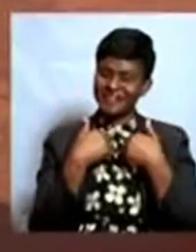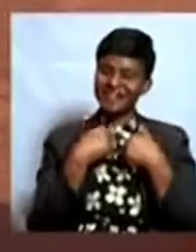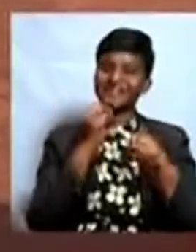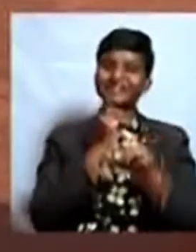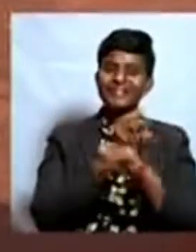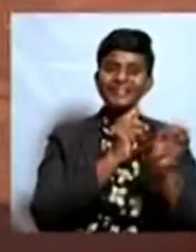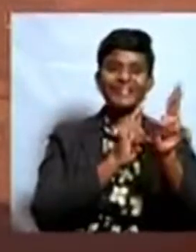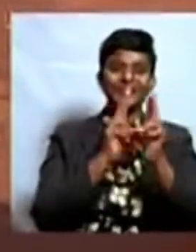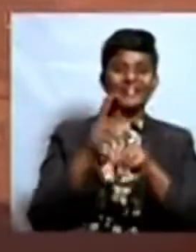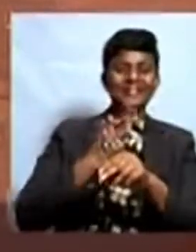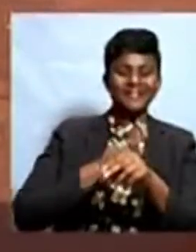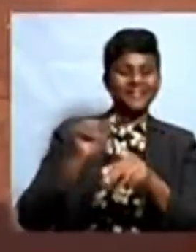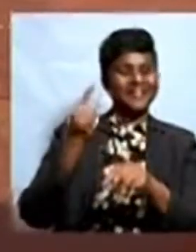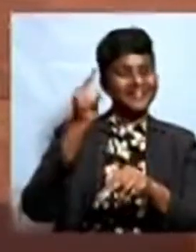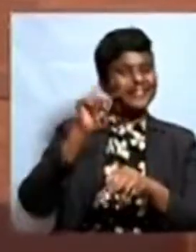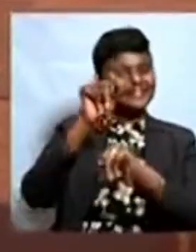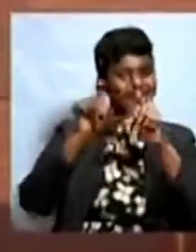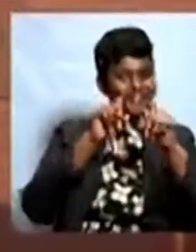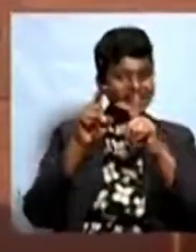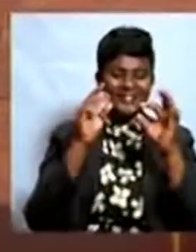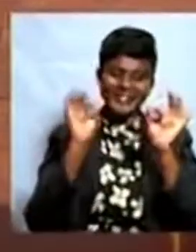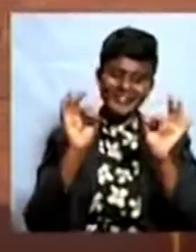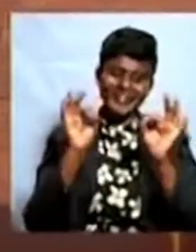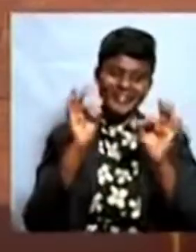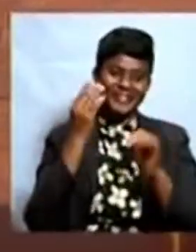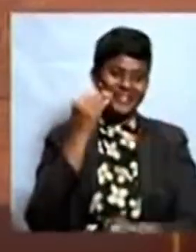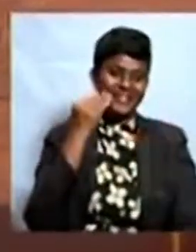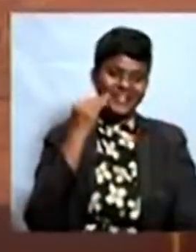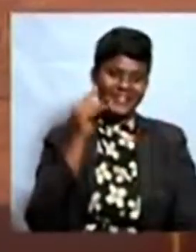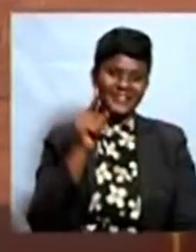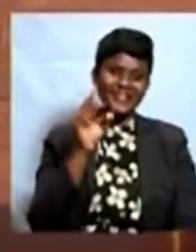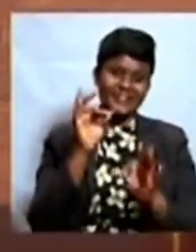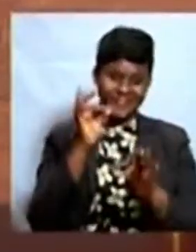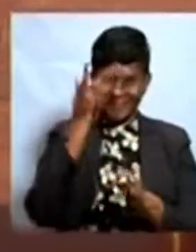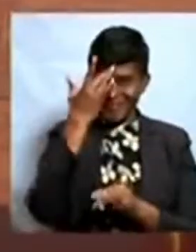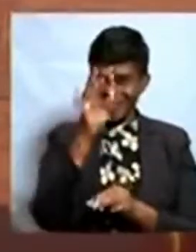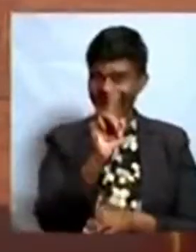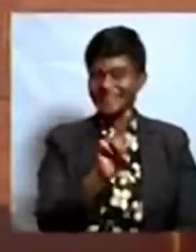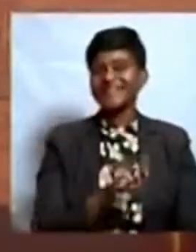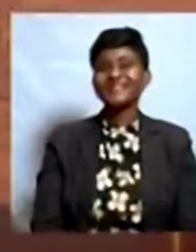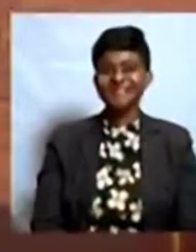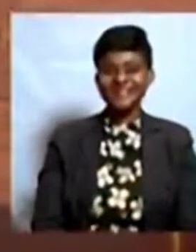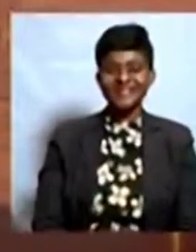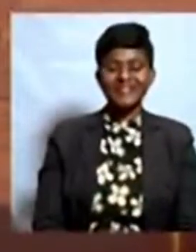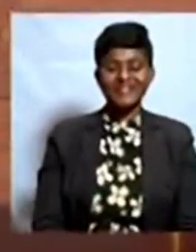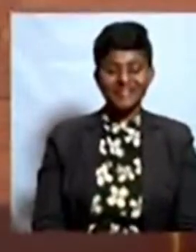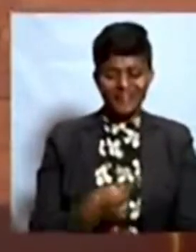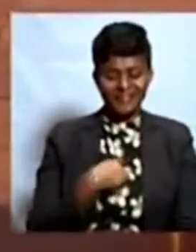my first question. He's quite smart. But I'll still ask you a question.